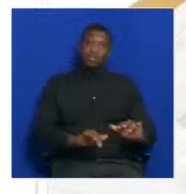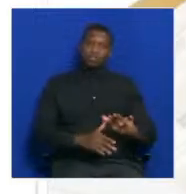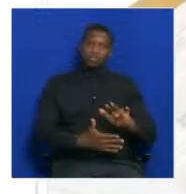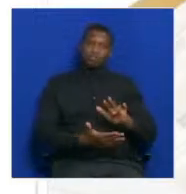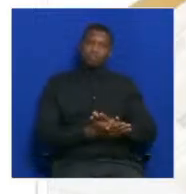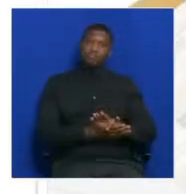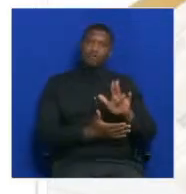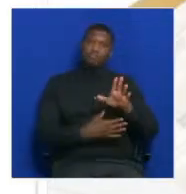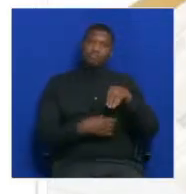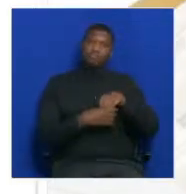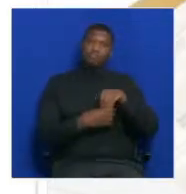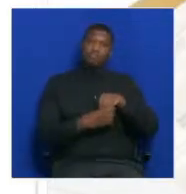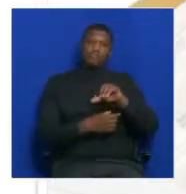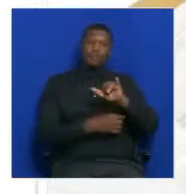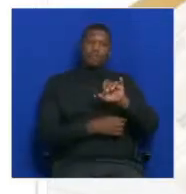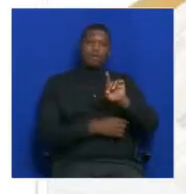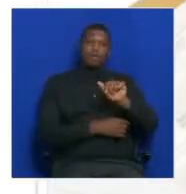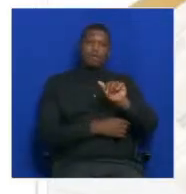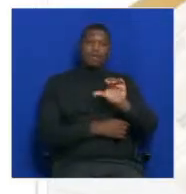Section